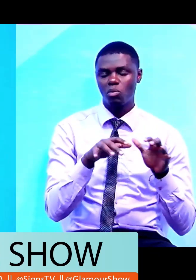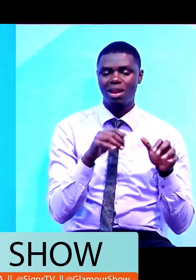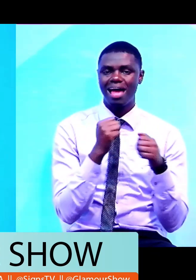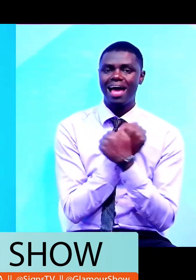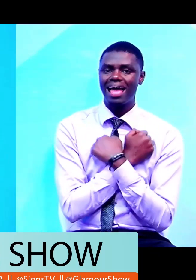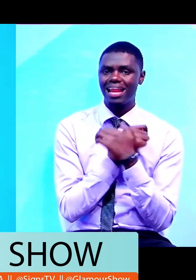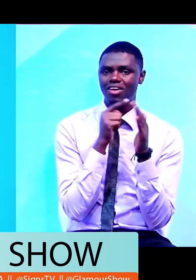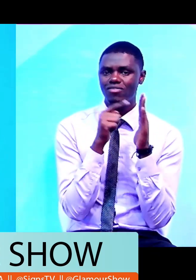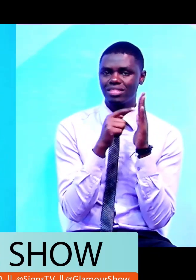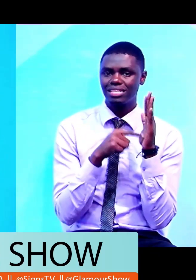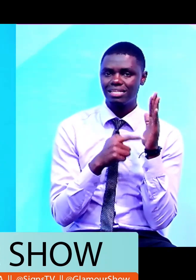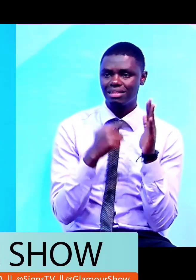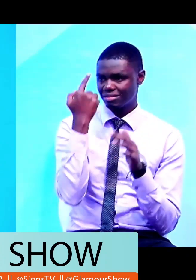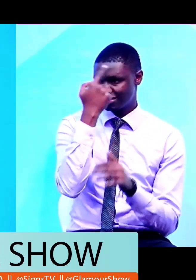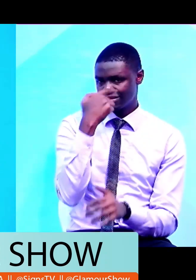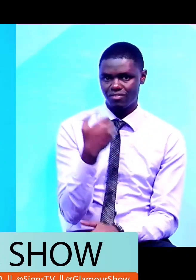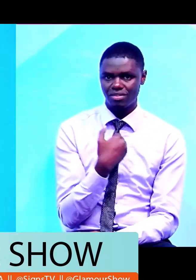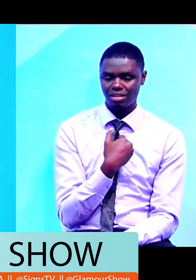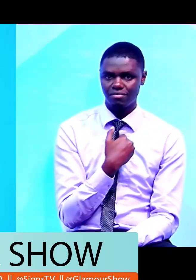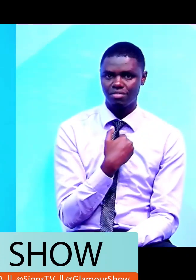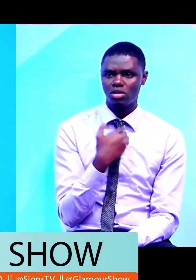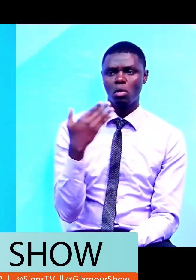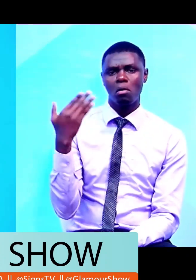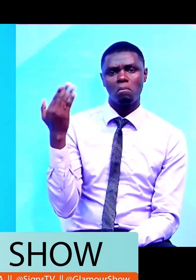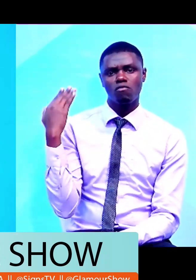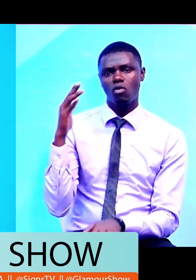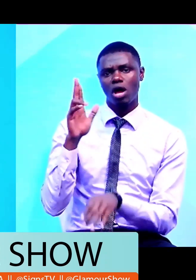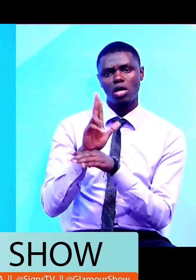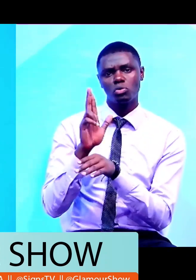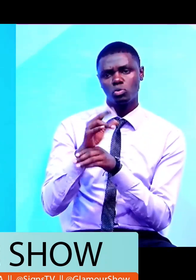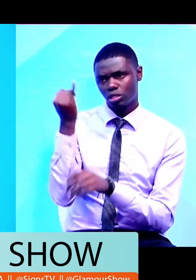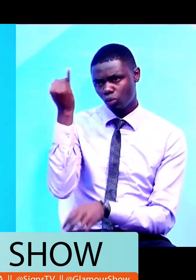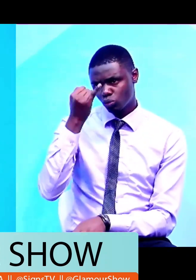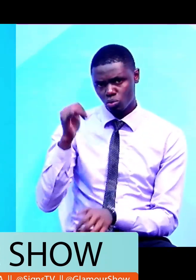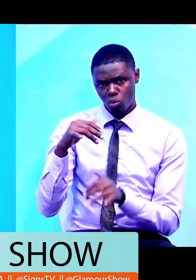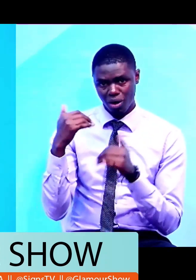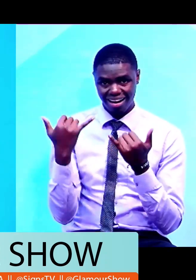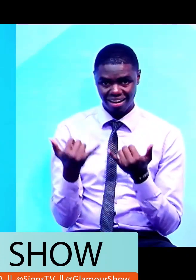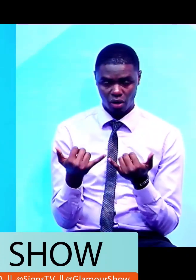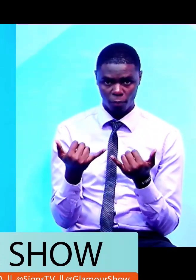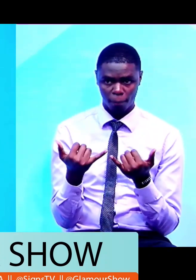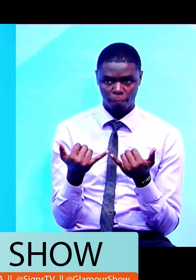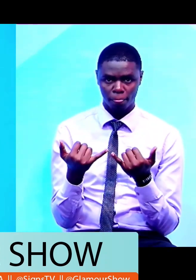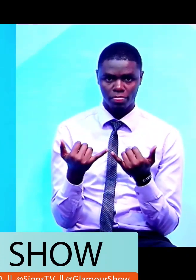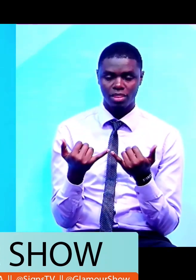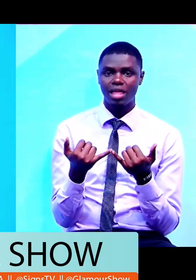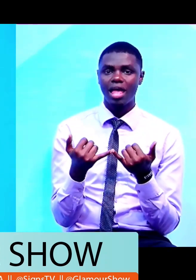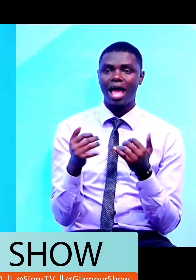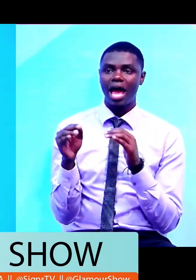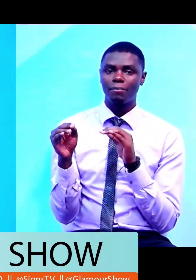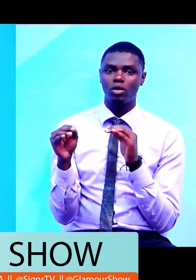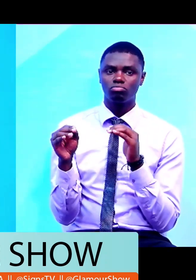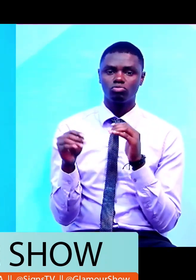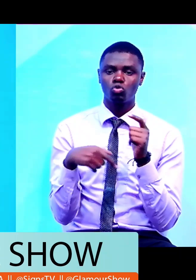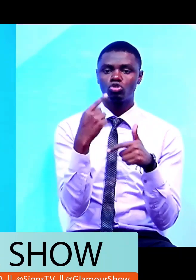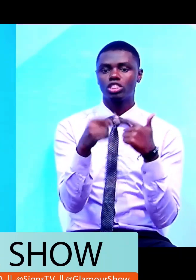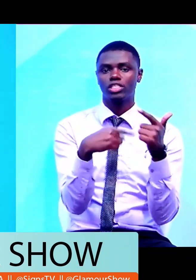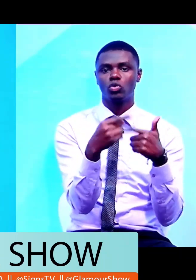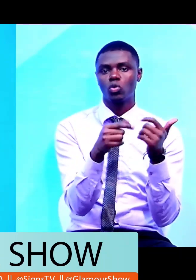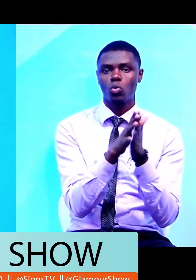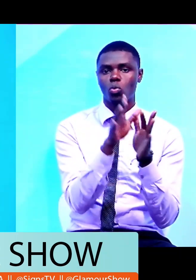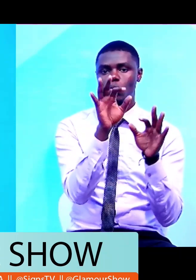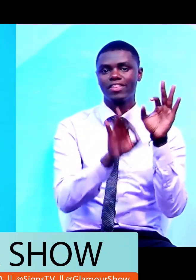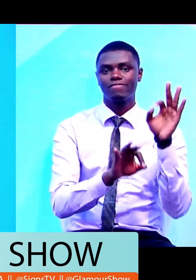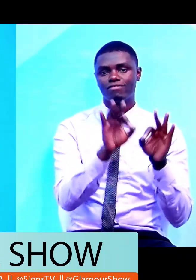the face has, so I used to draw that. But right now, I am moving on to fashion